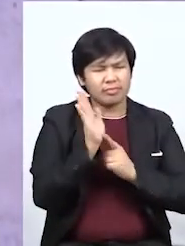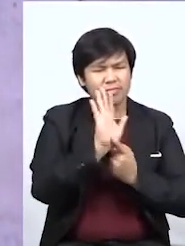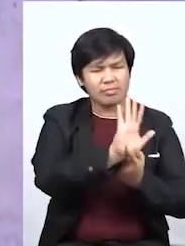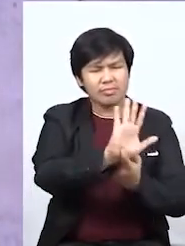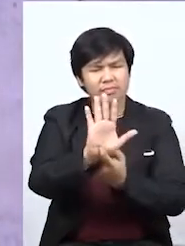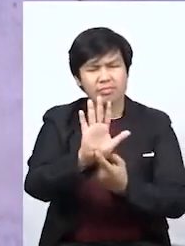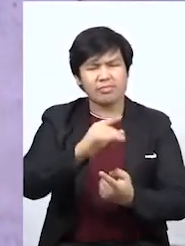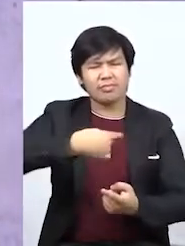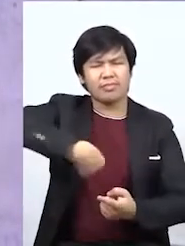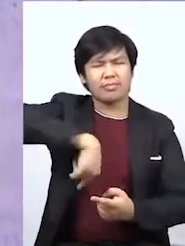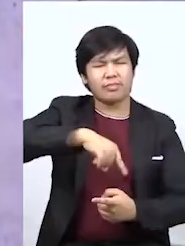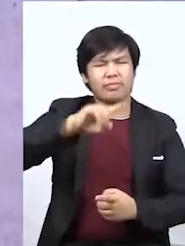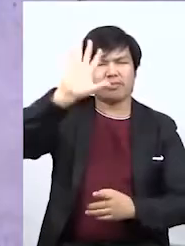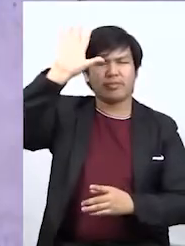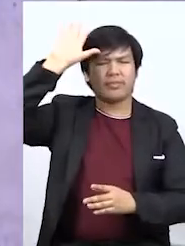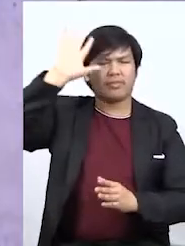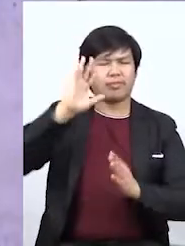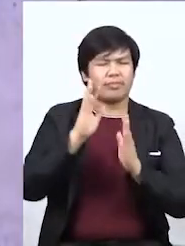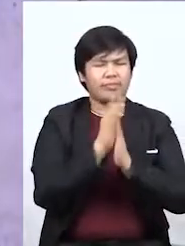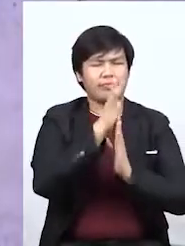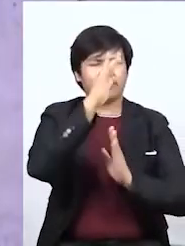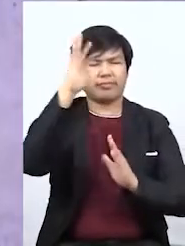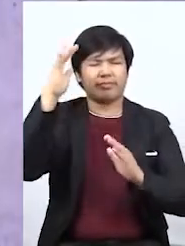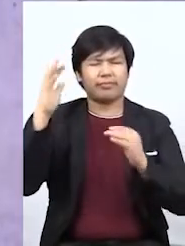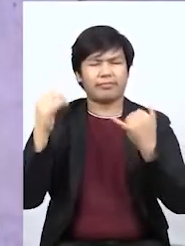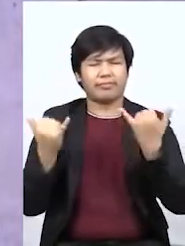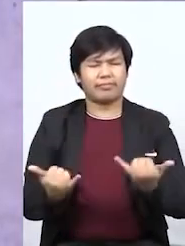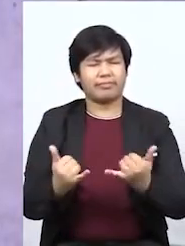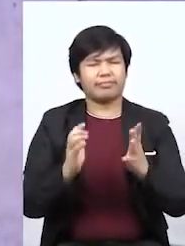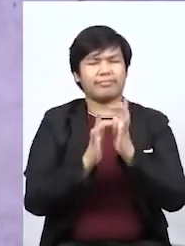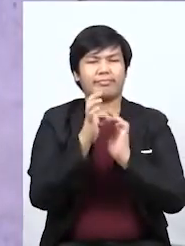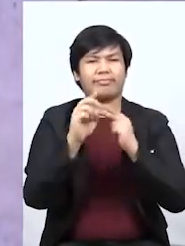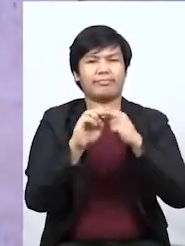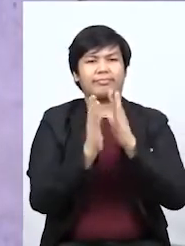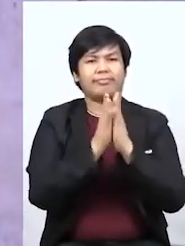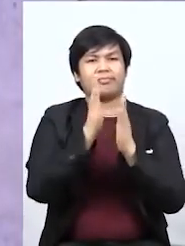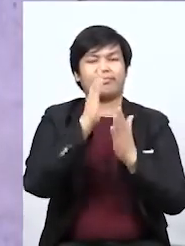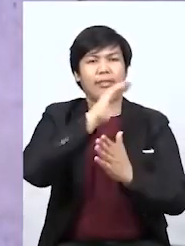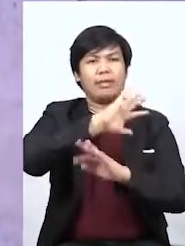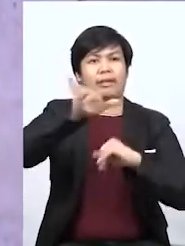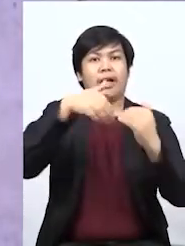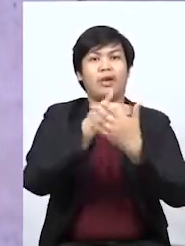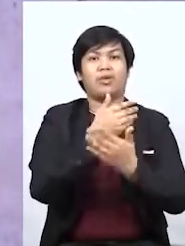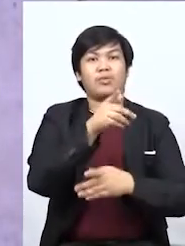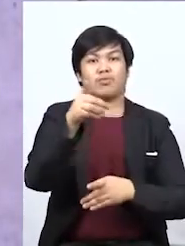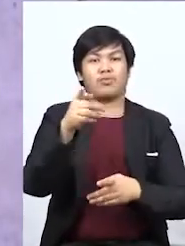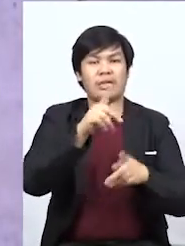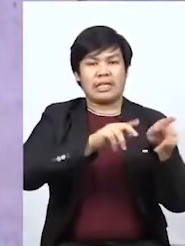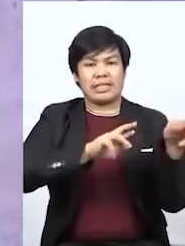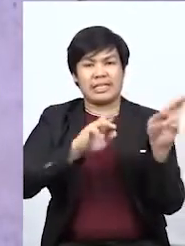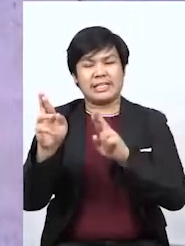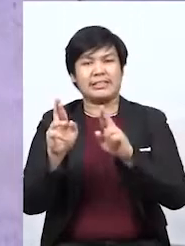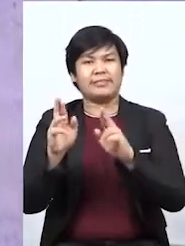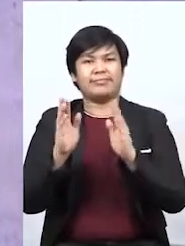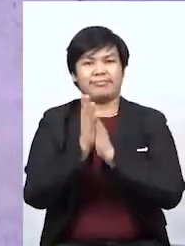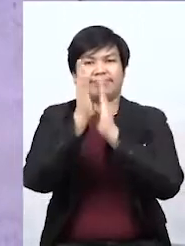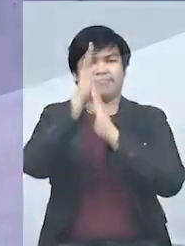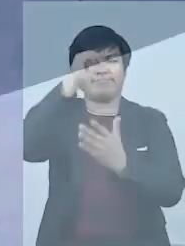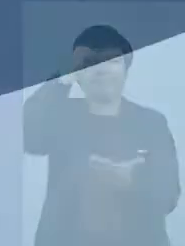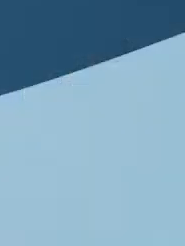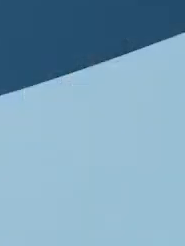glimpse of your Glory today in Jesus name we pray and all who are ready to Worship God say amen